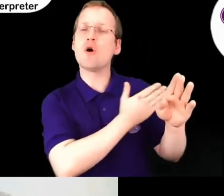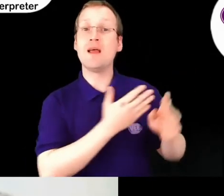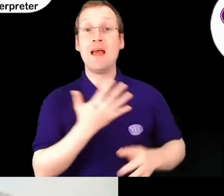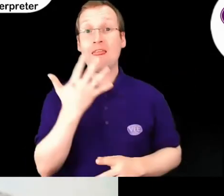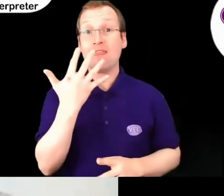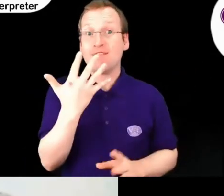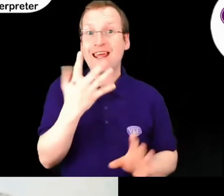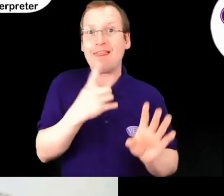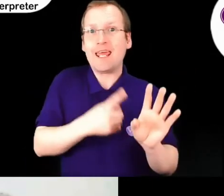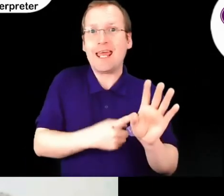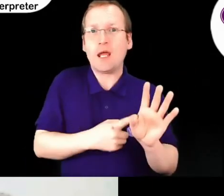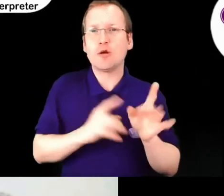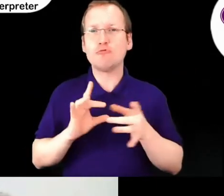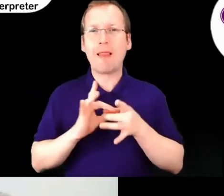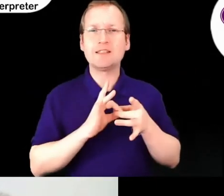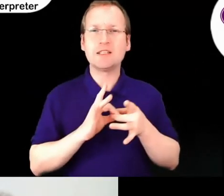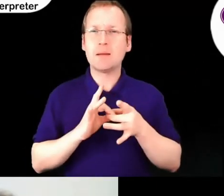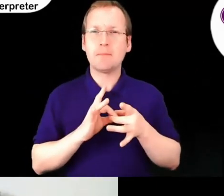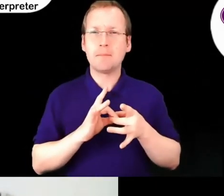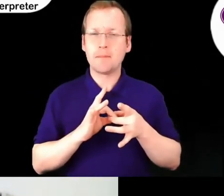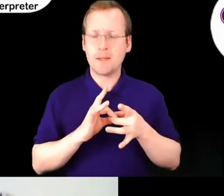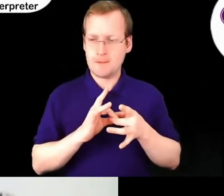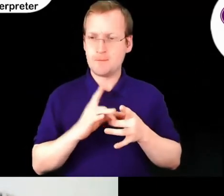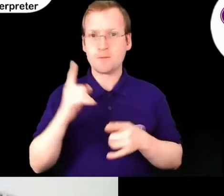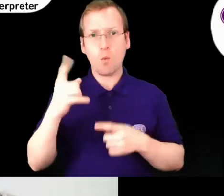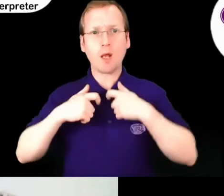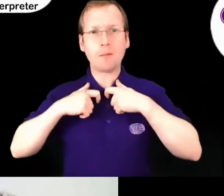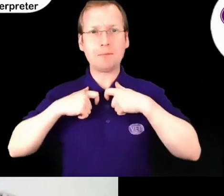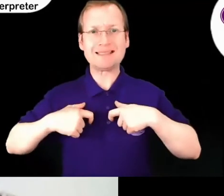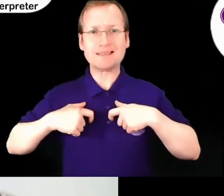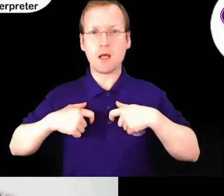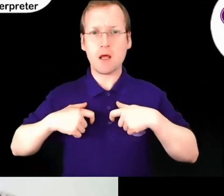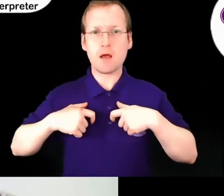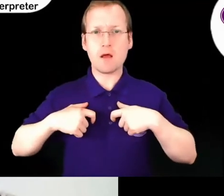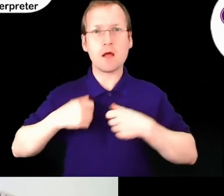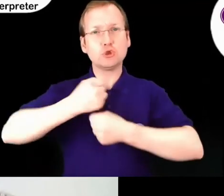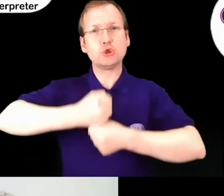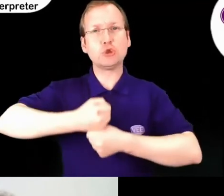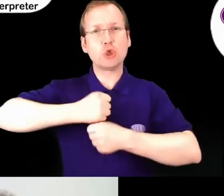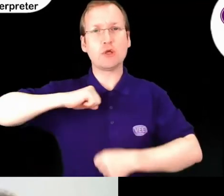this relationship, a minister within the Church of Scotland